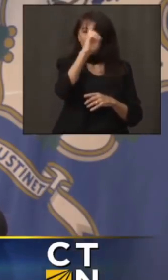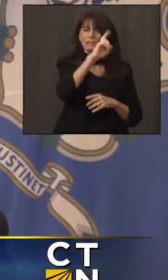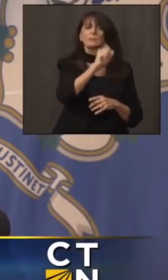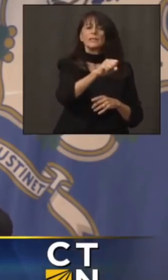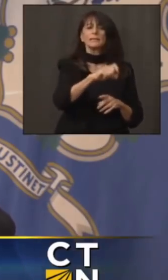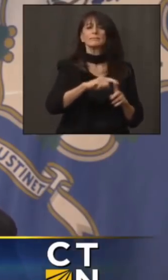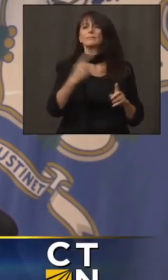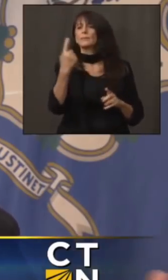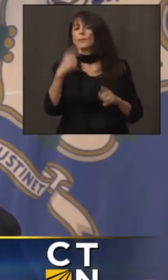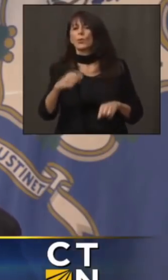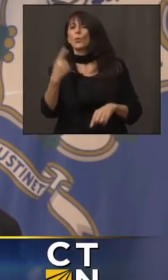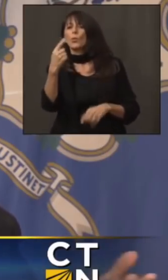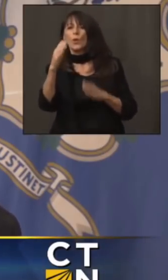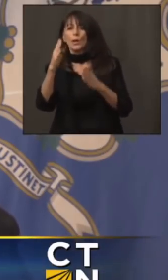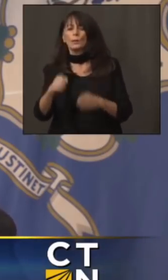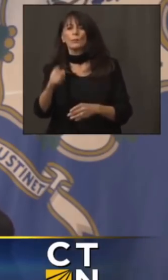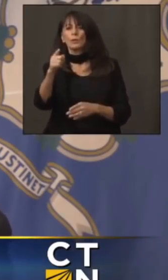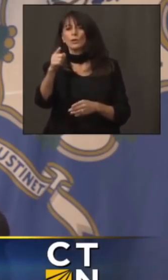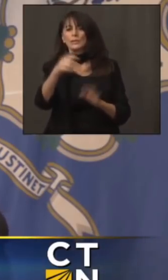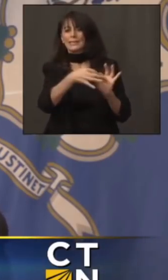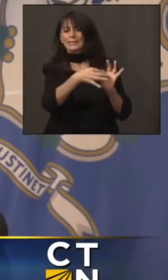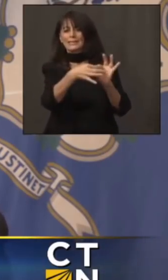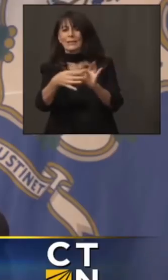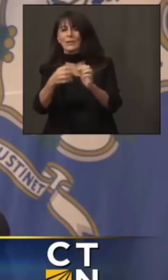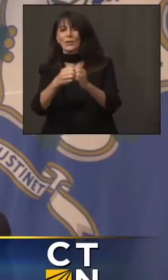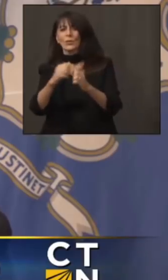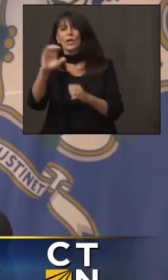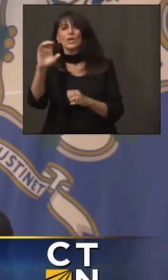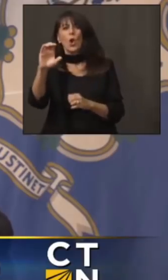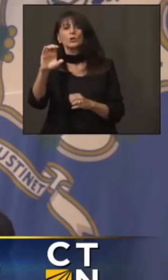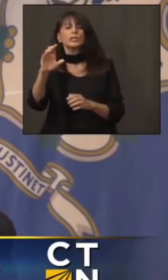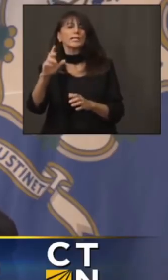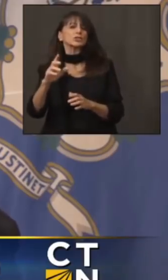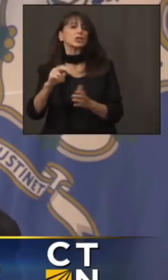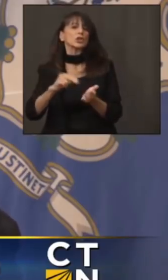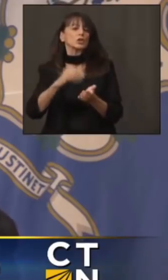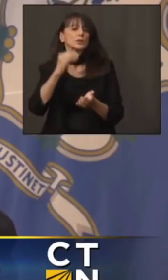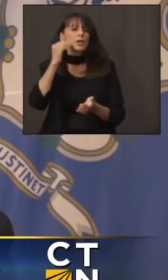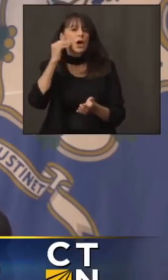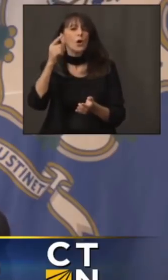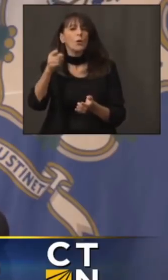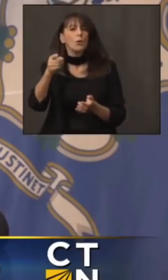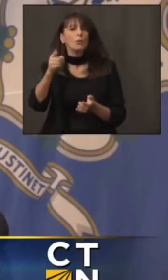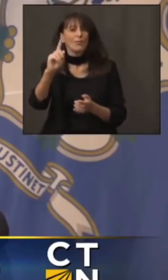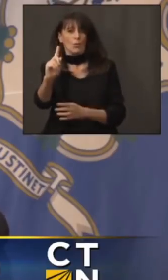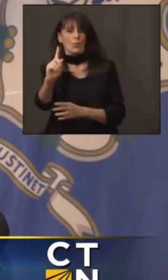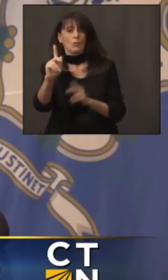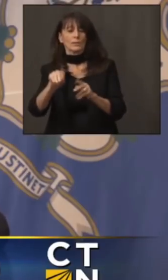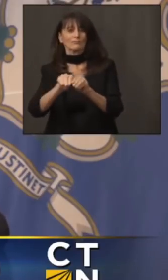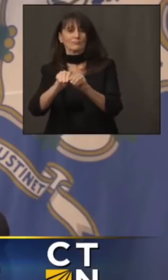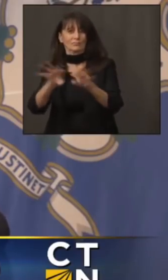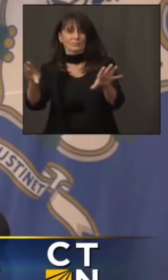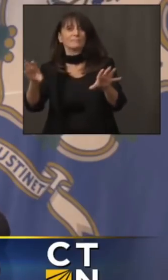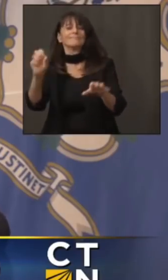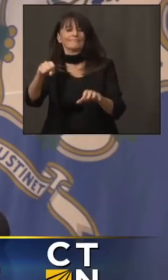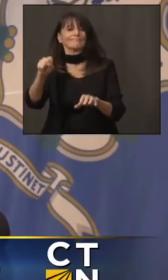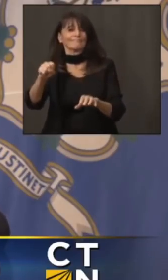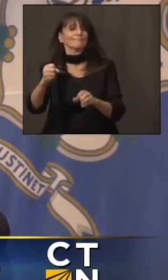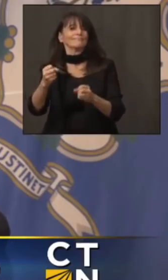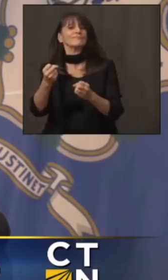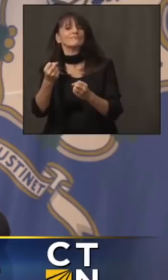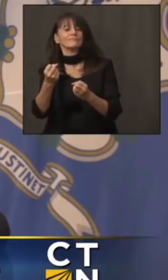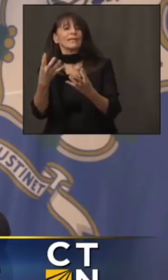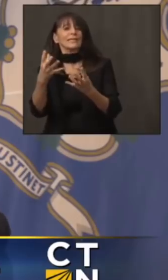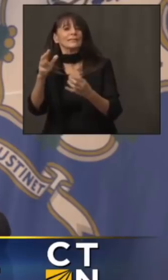in at least one person interconnecting with the Colchester nursing home, which resulted in many infections there as well. So